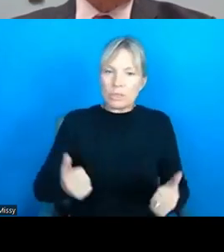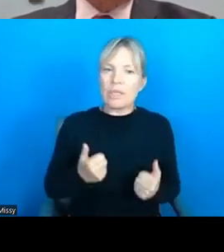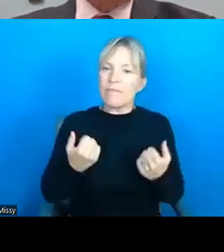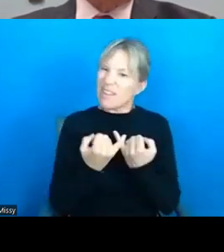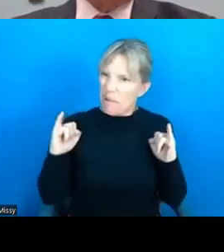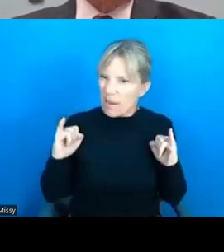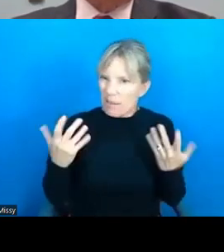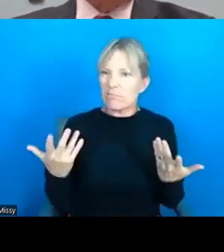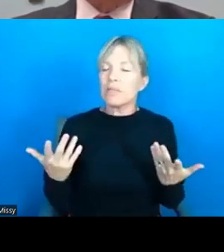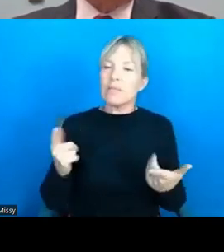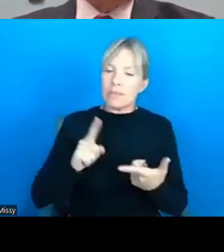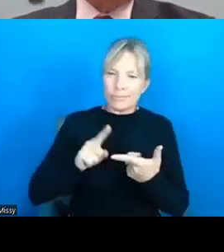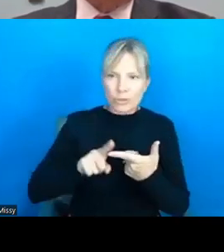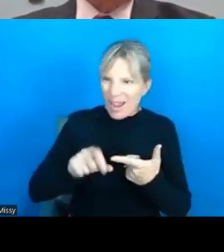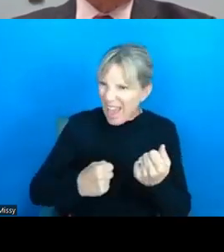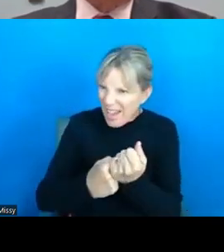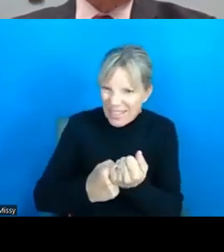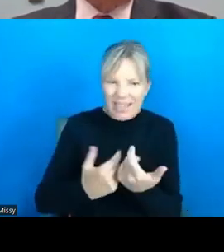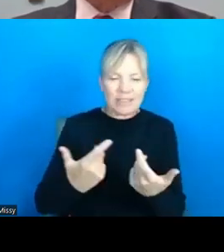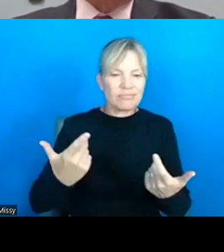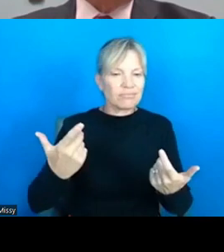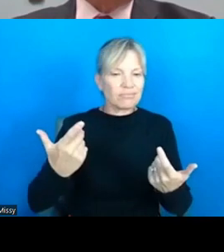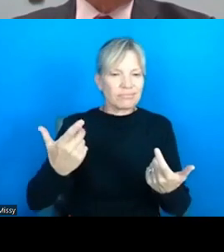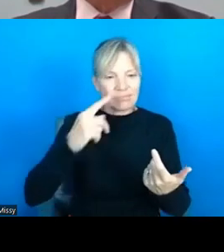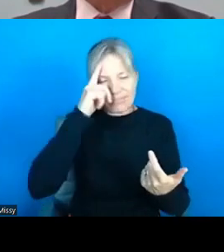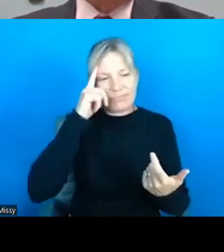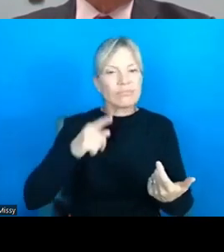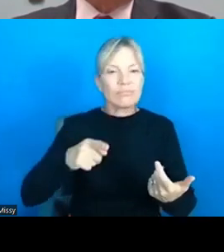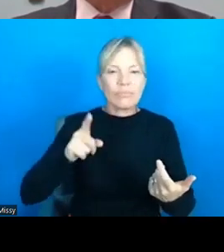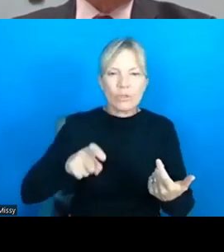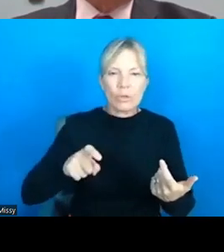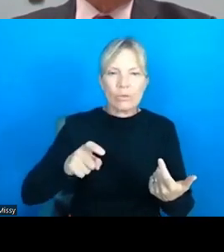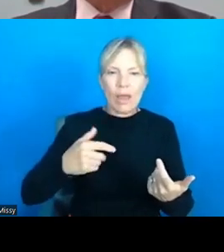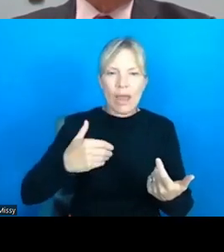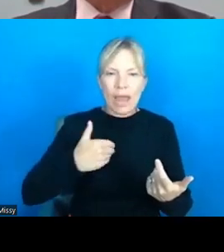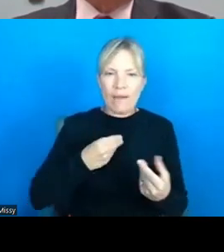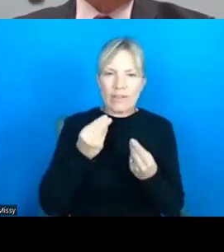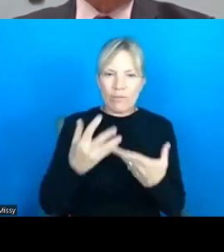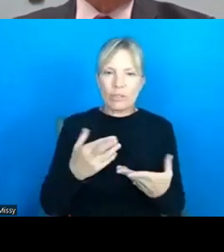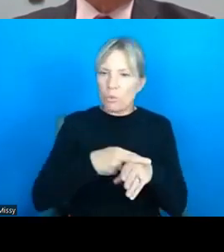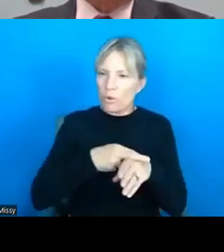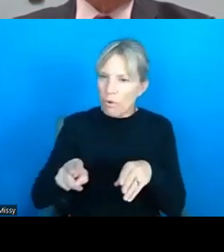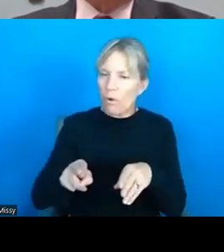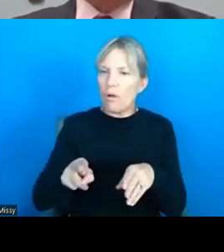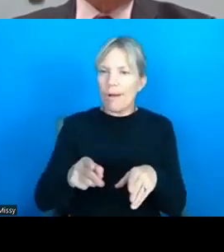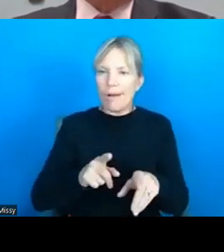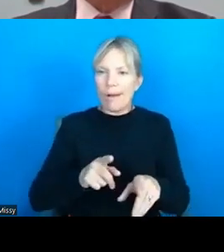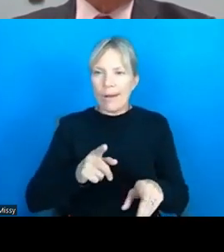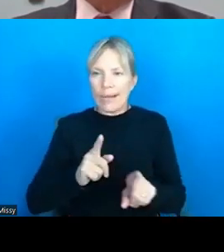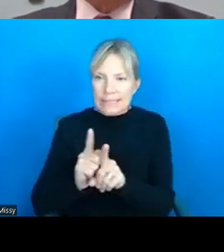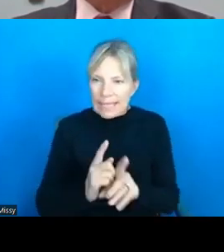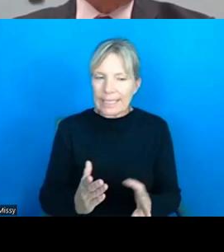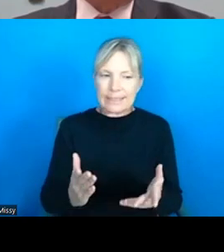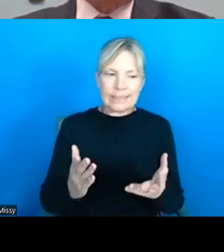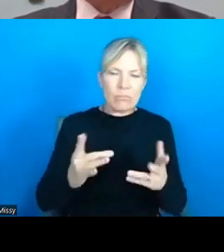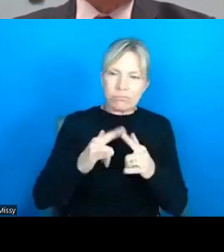life. You had to do advocacy, and you had to have information and referral and attendance search and